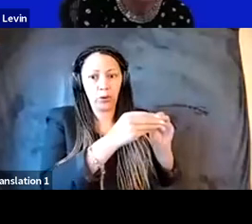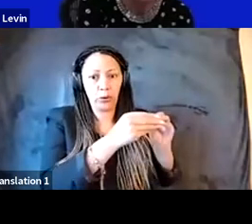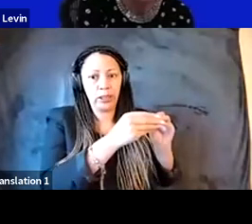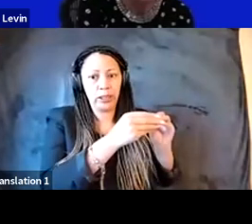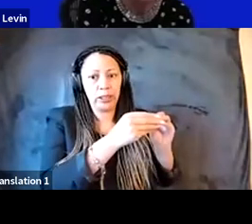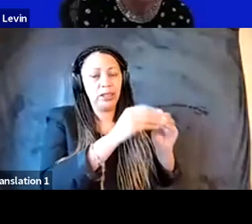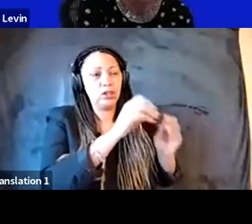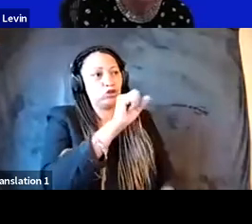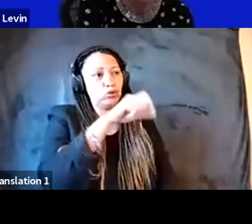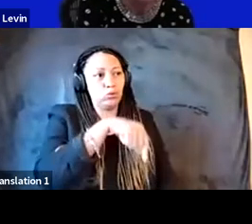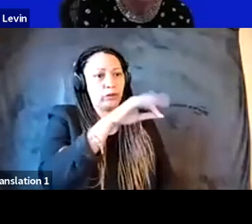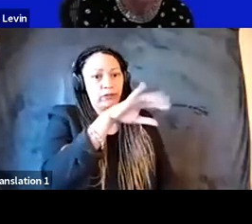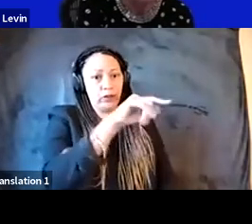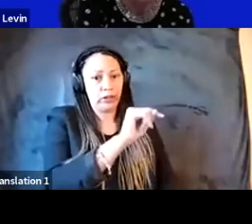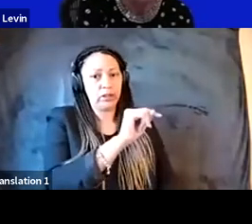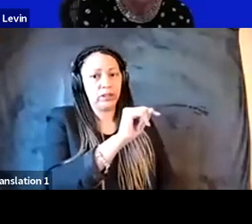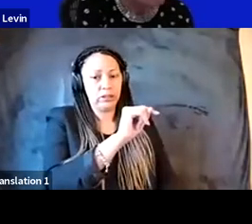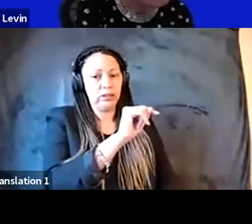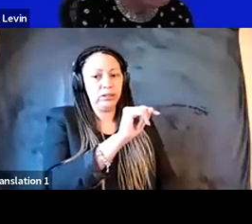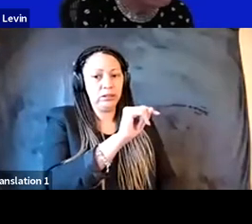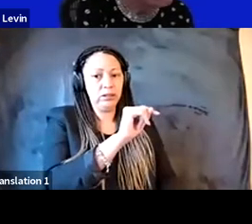square footage.